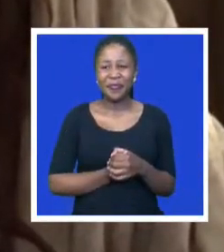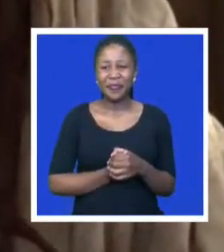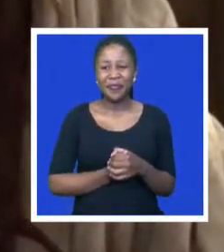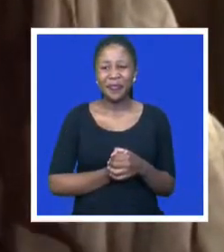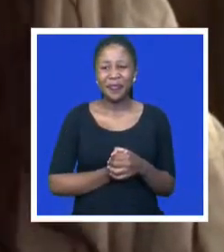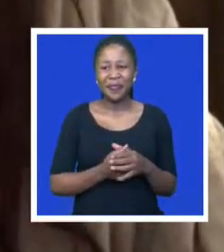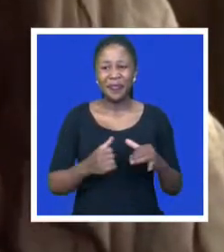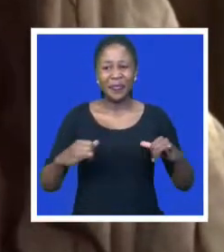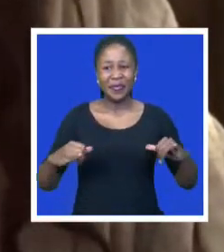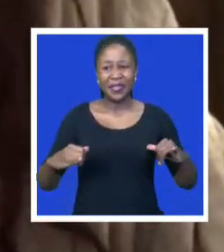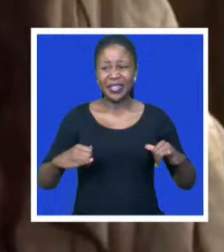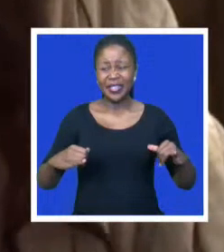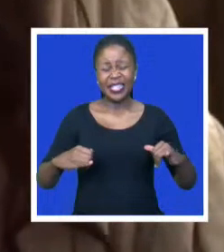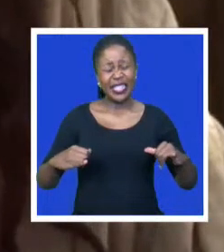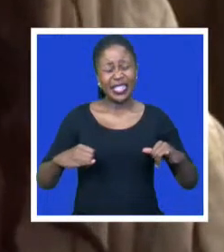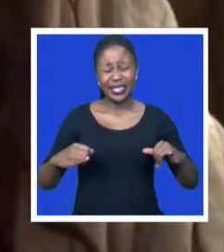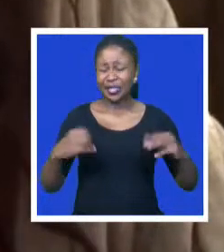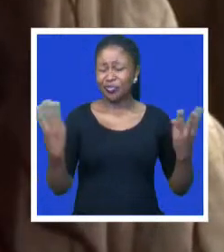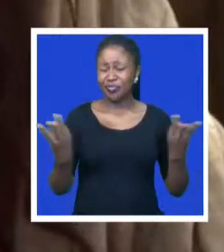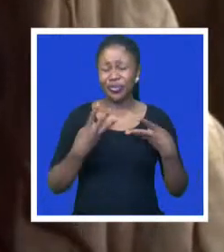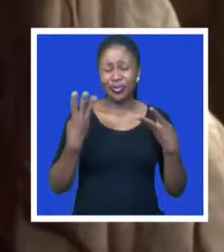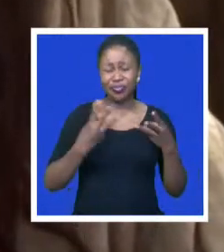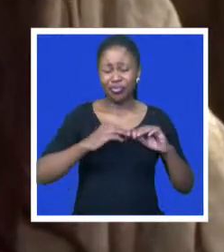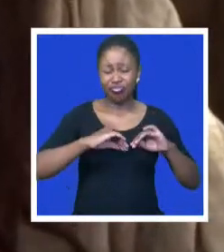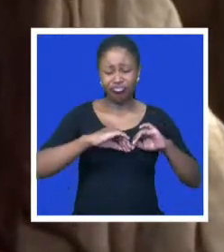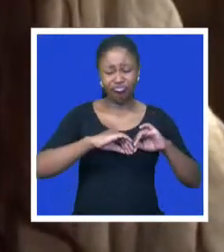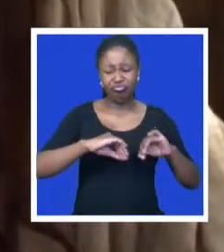he hath sent empty away.